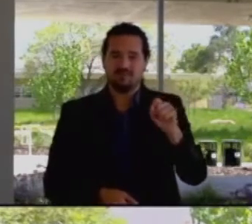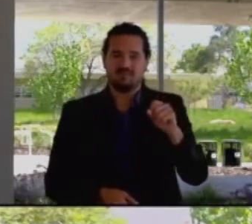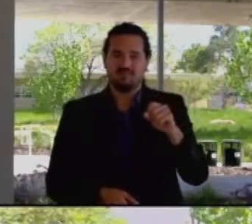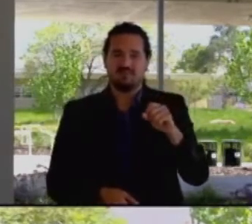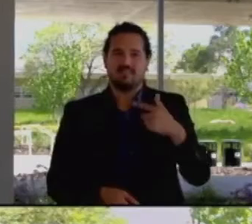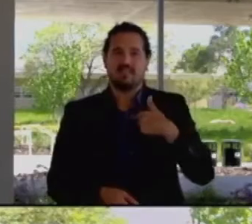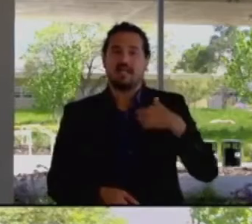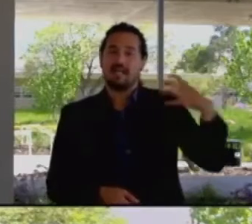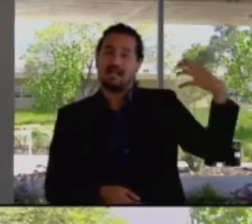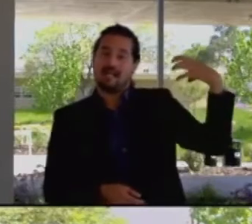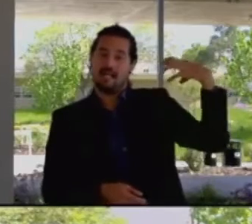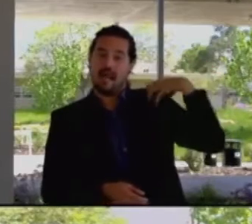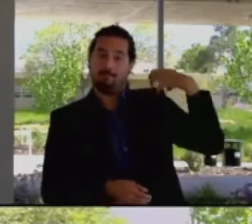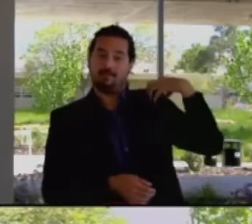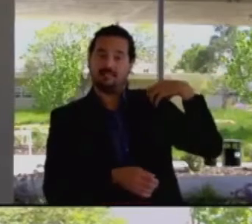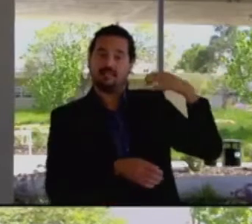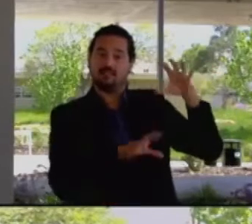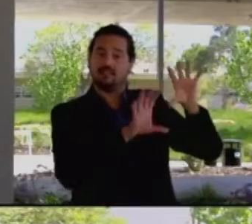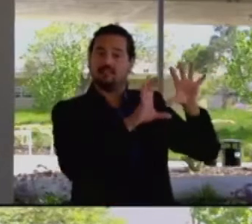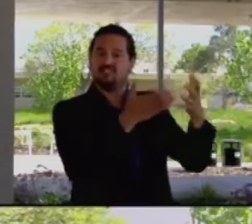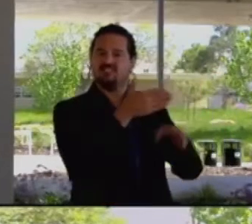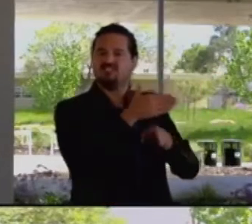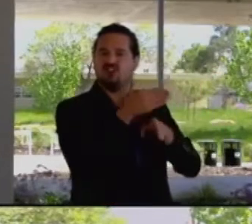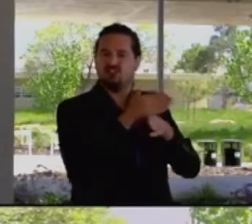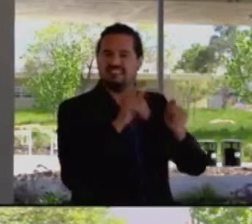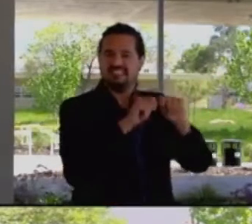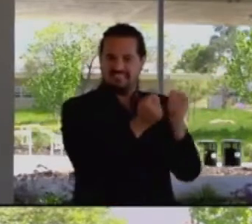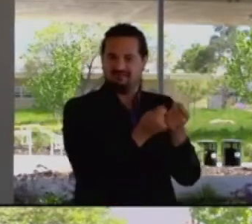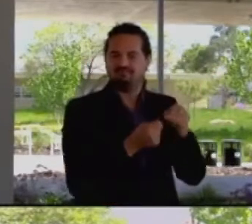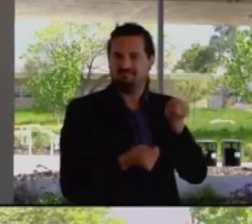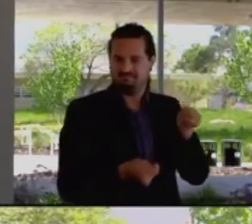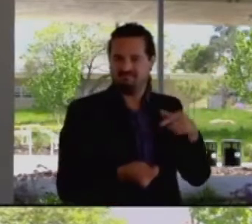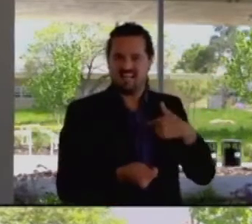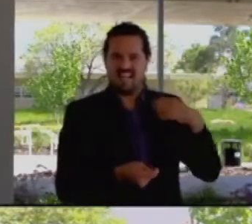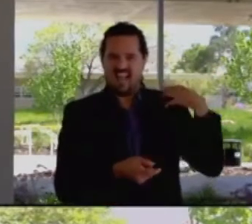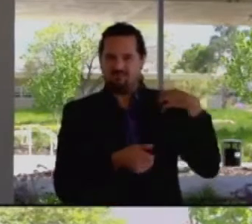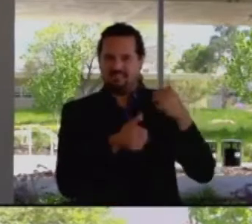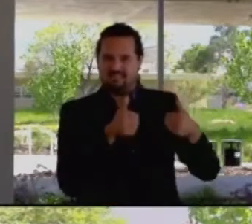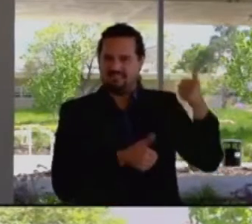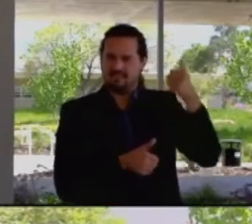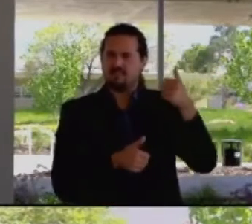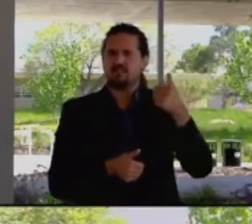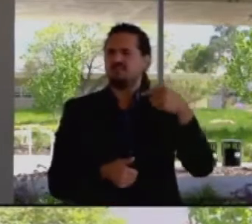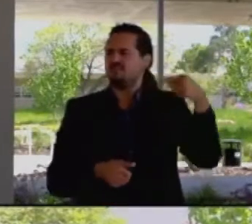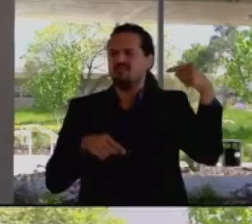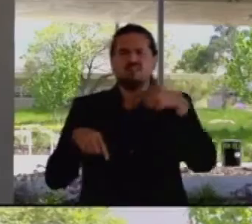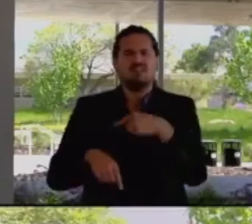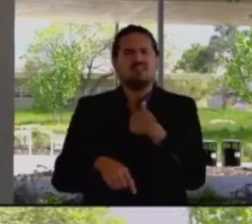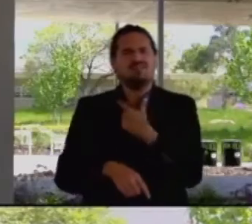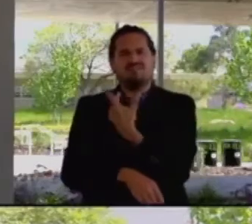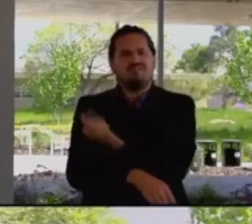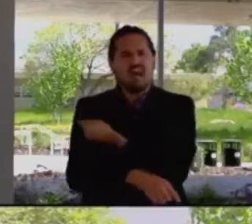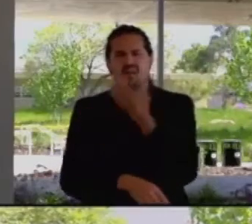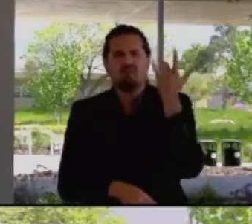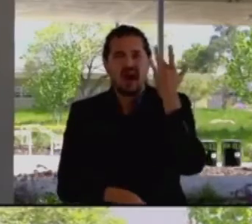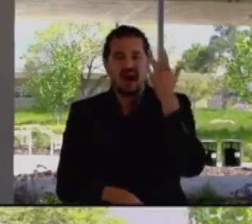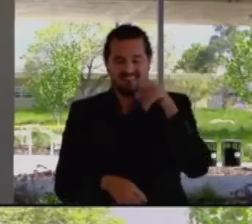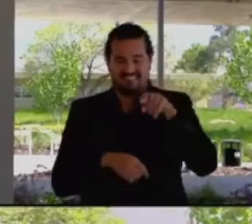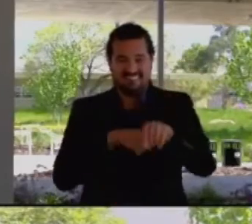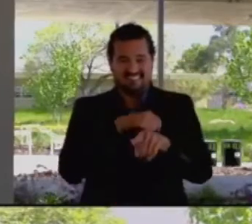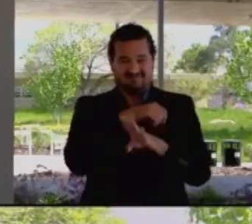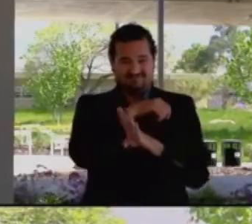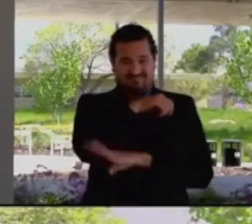part of the MVLA soccer club. One of the reasons why I got vaccinated is because in the fall of this upcoming year, I'm going to be going to